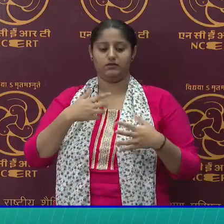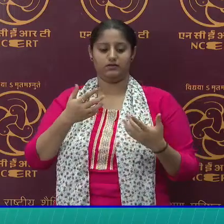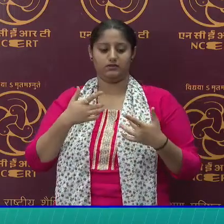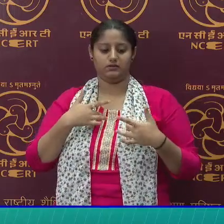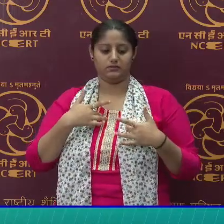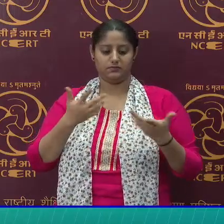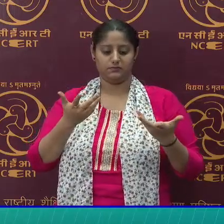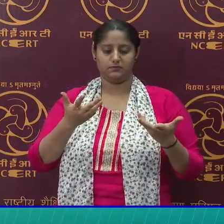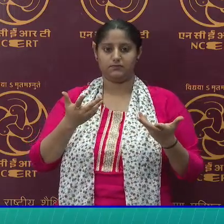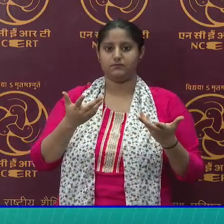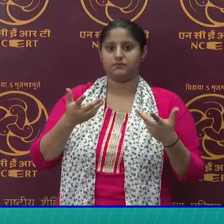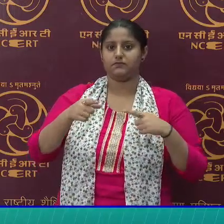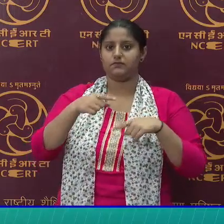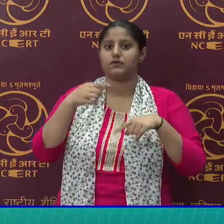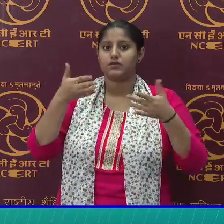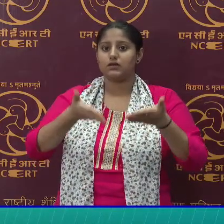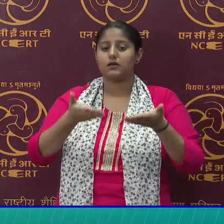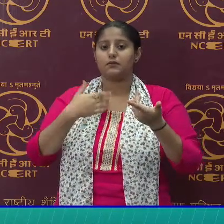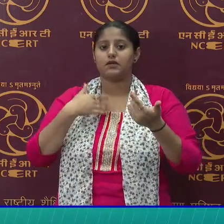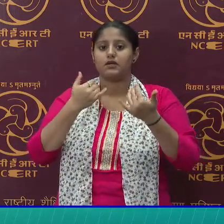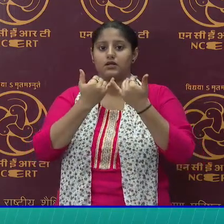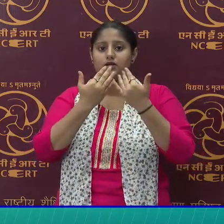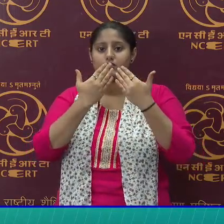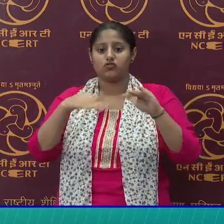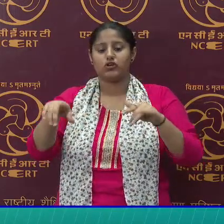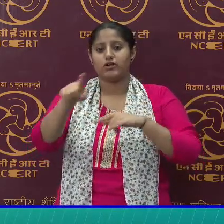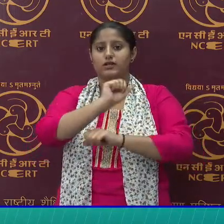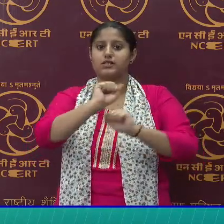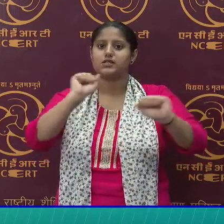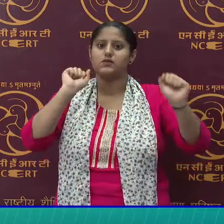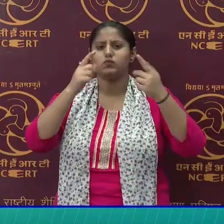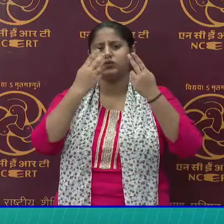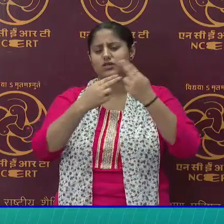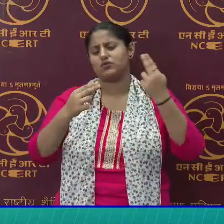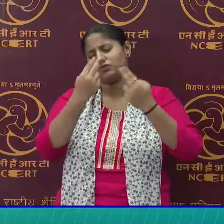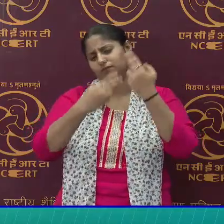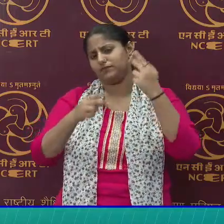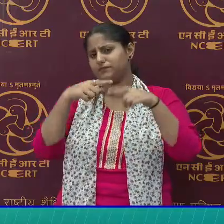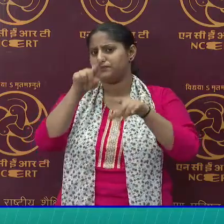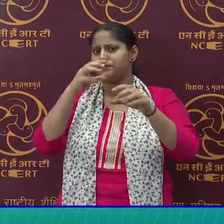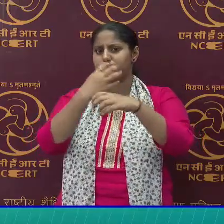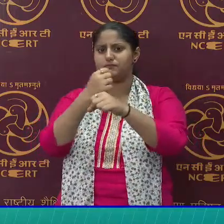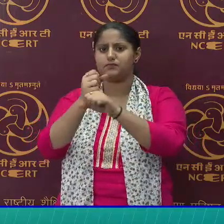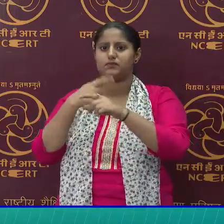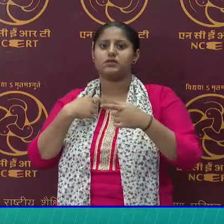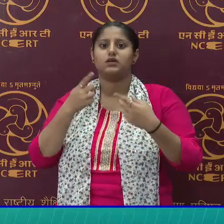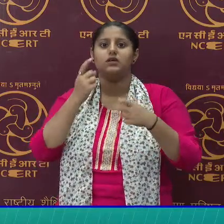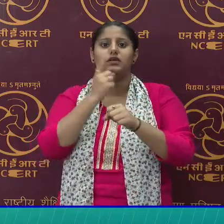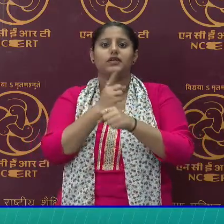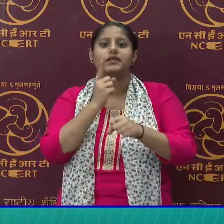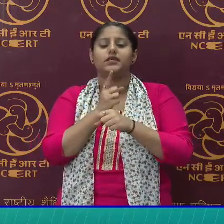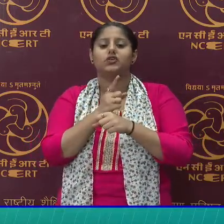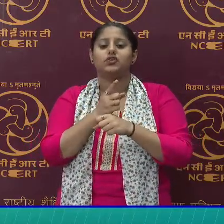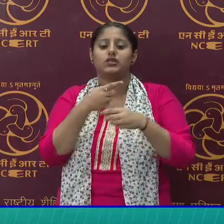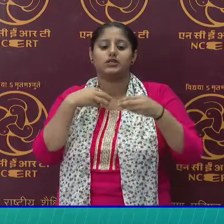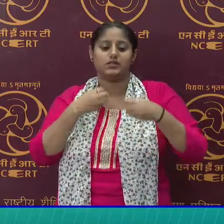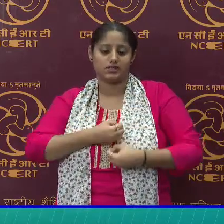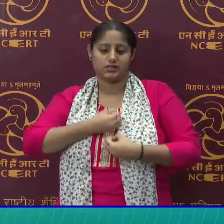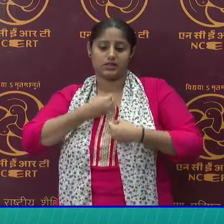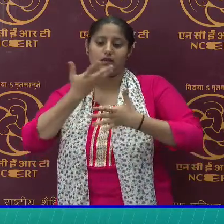speech blurbs here for the children to create their own comic story. One or two teachers did